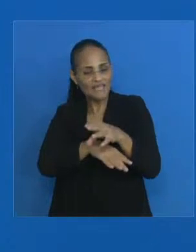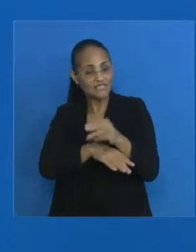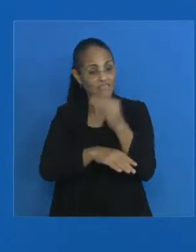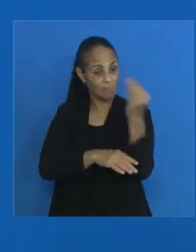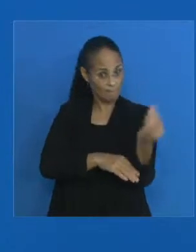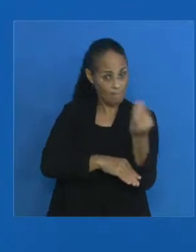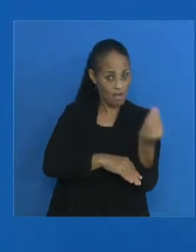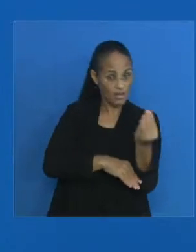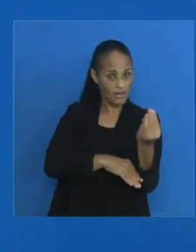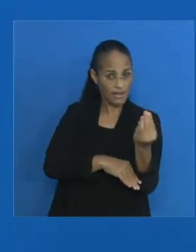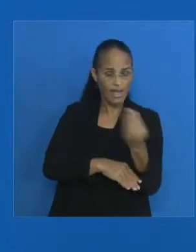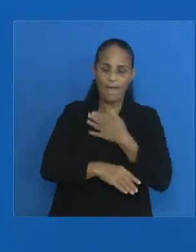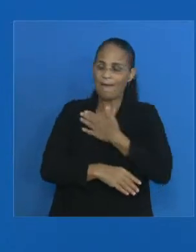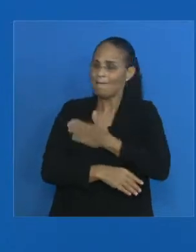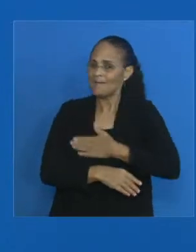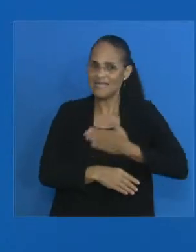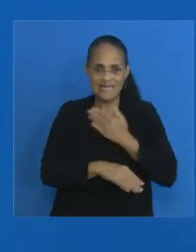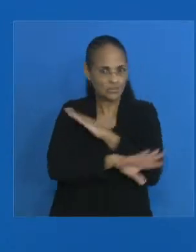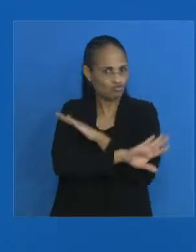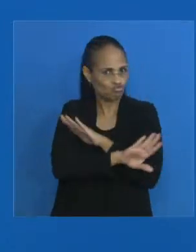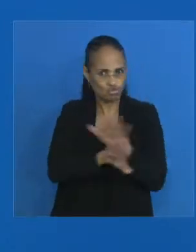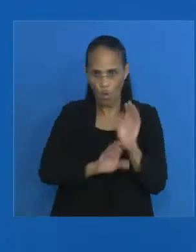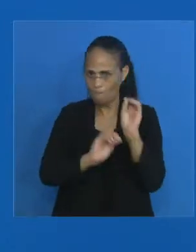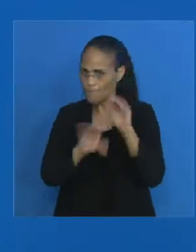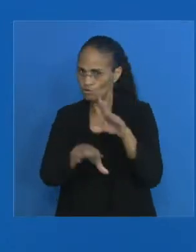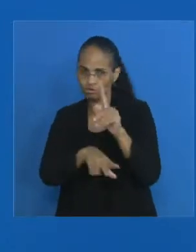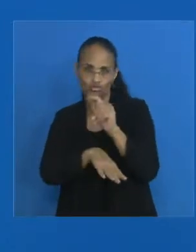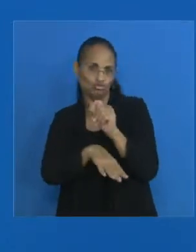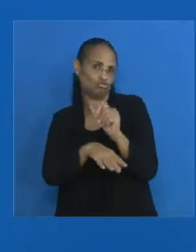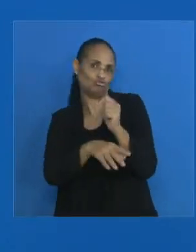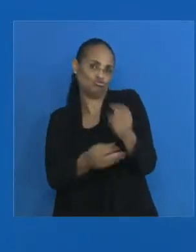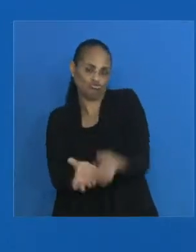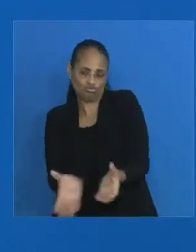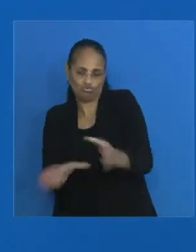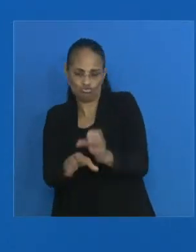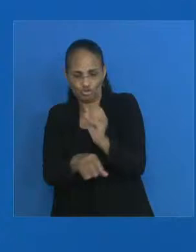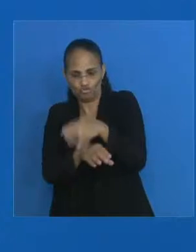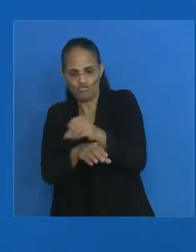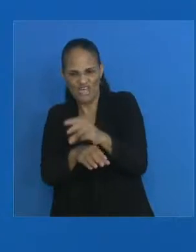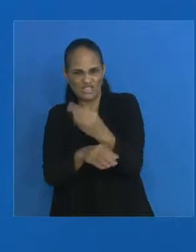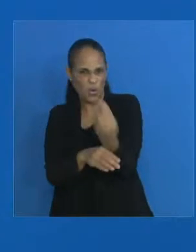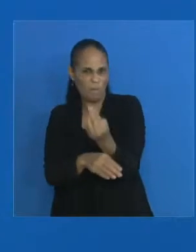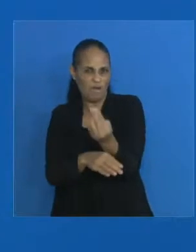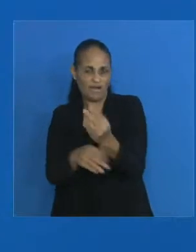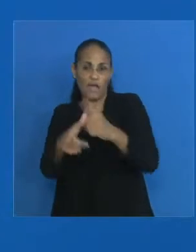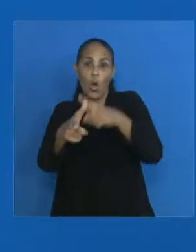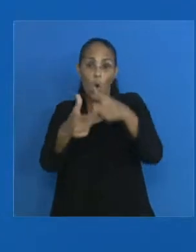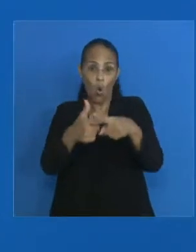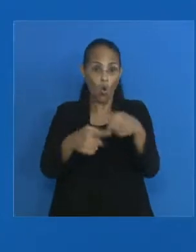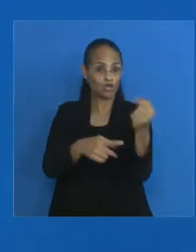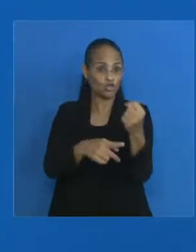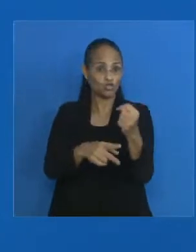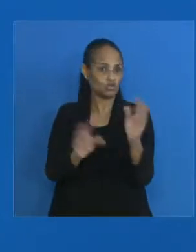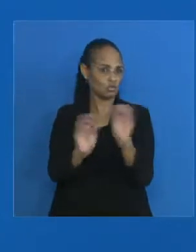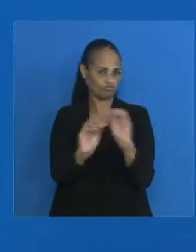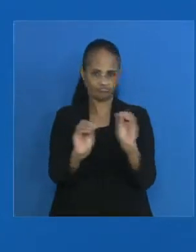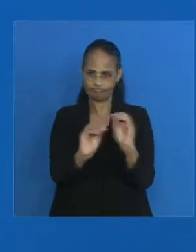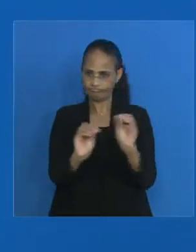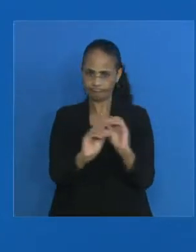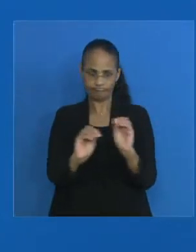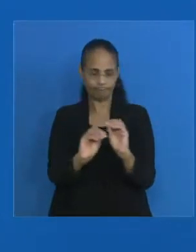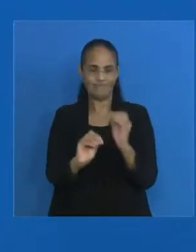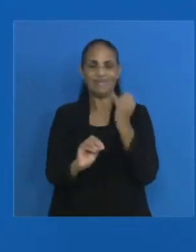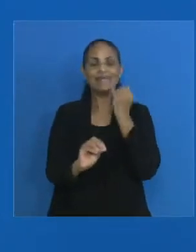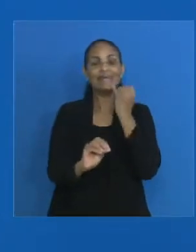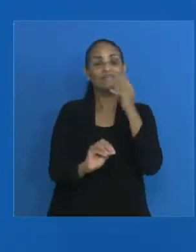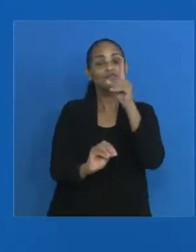Monday, please do not put your trash out for collection on Monday or Tuesday.